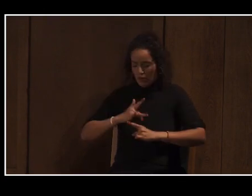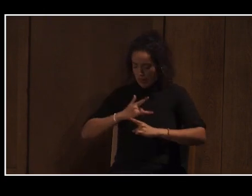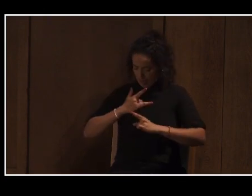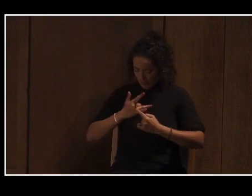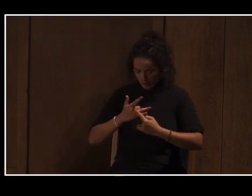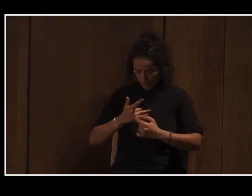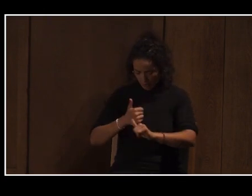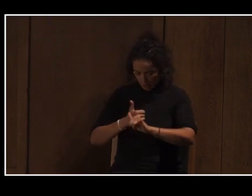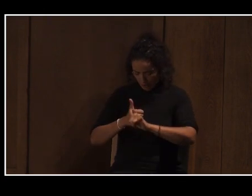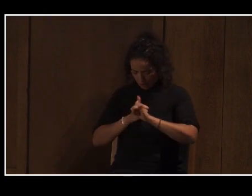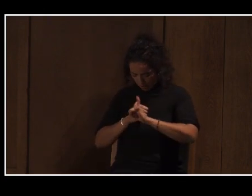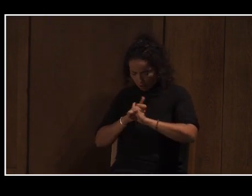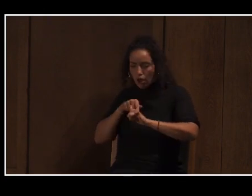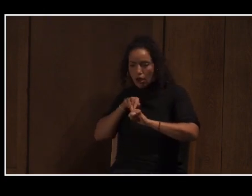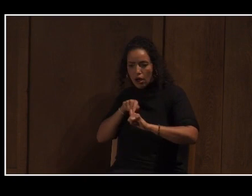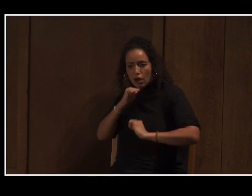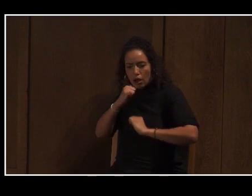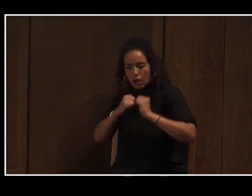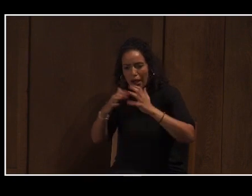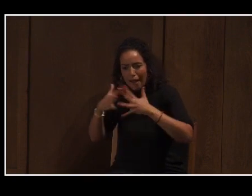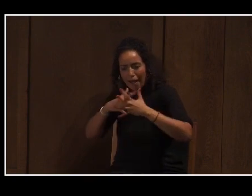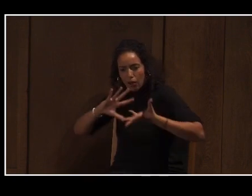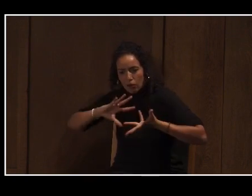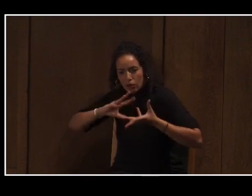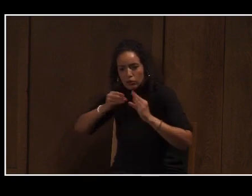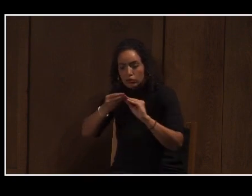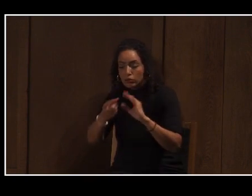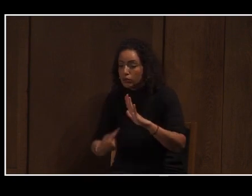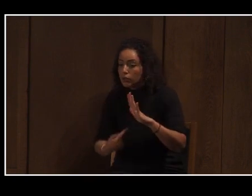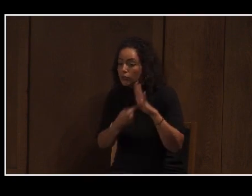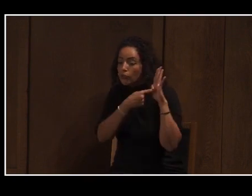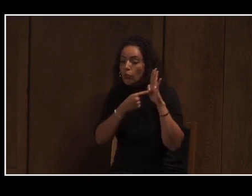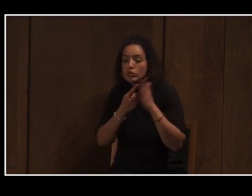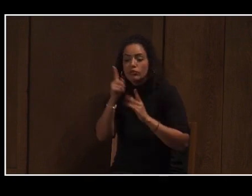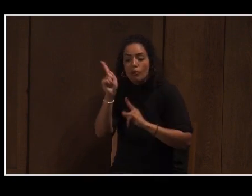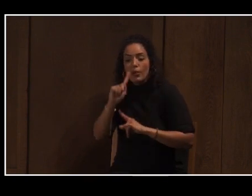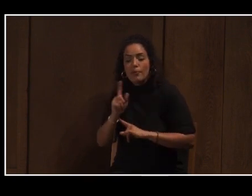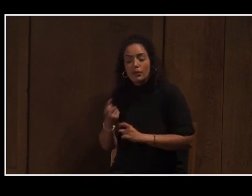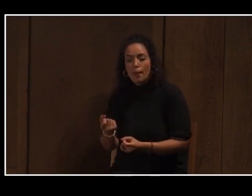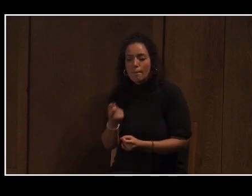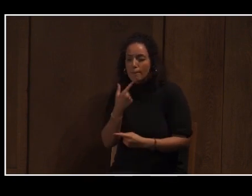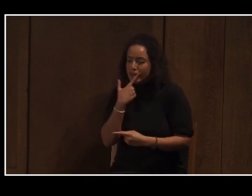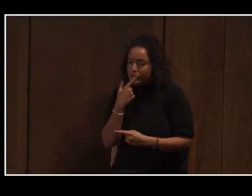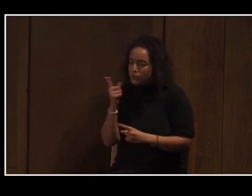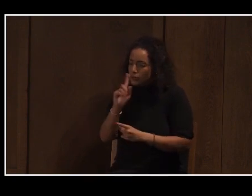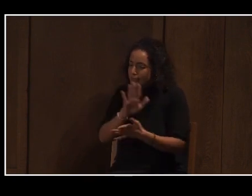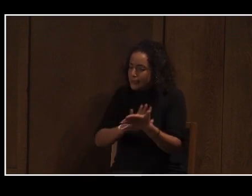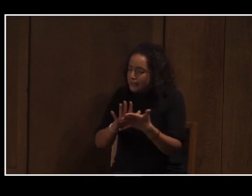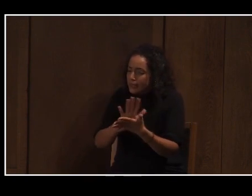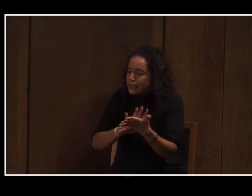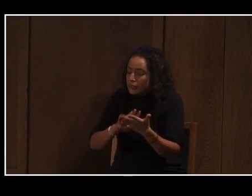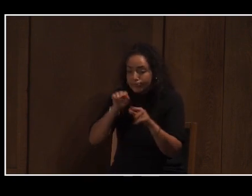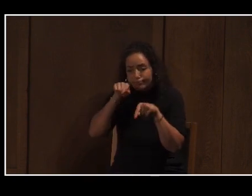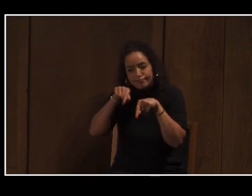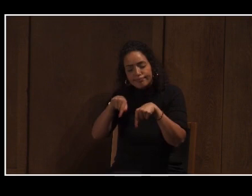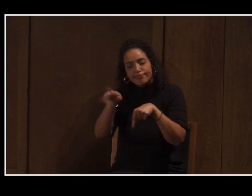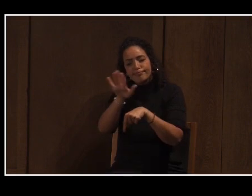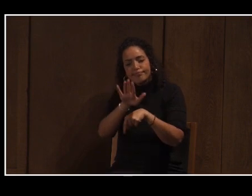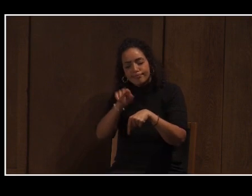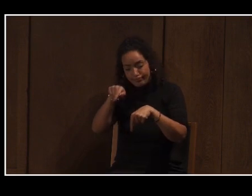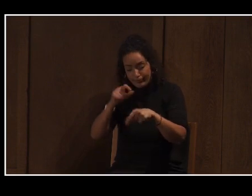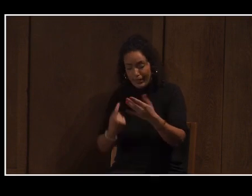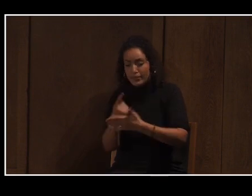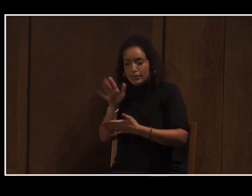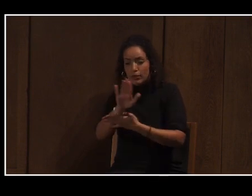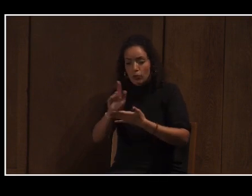the importance of community health and people's medicine. And then these past 2 events, Rehearsing Futures, have been about imagining a different